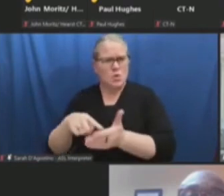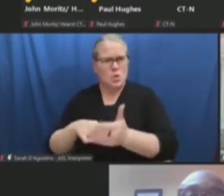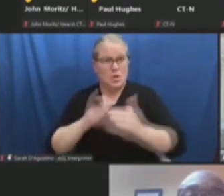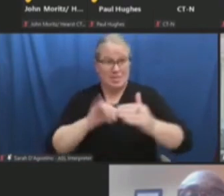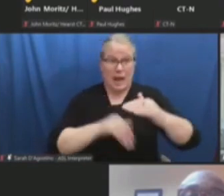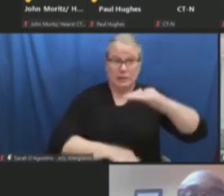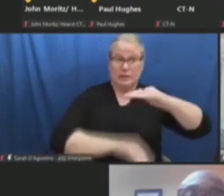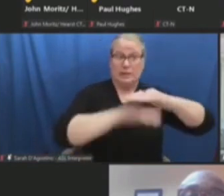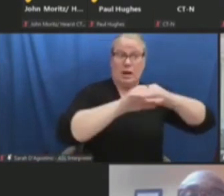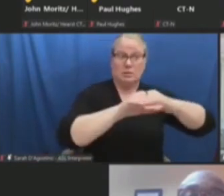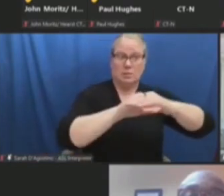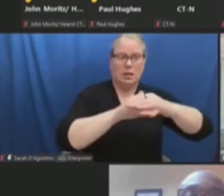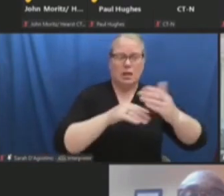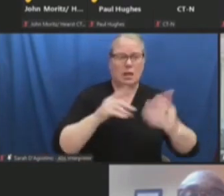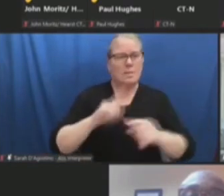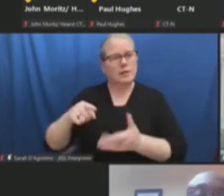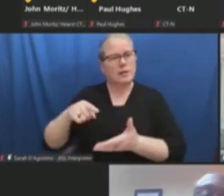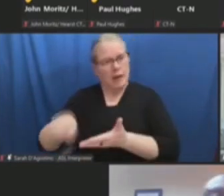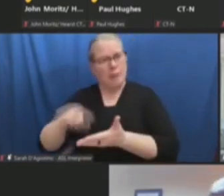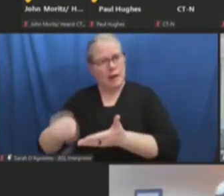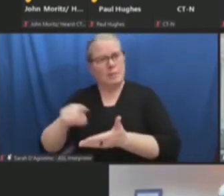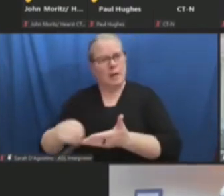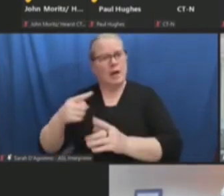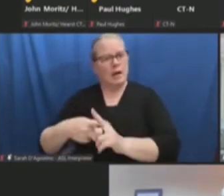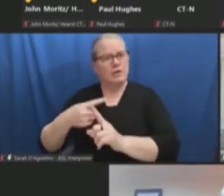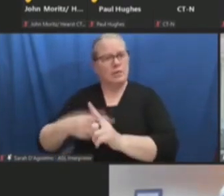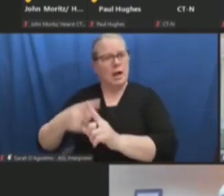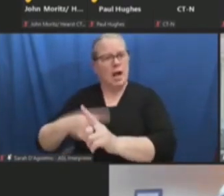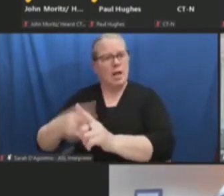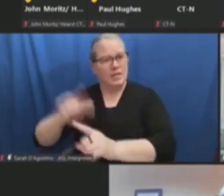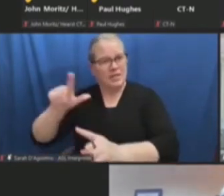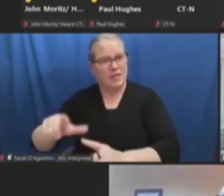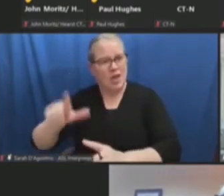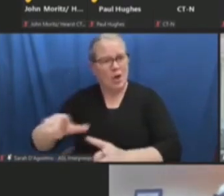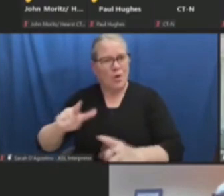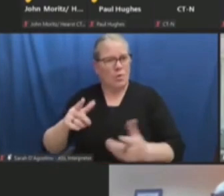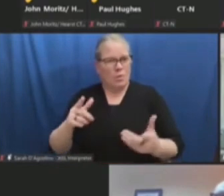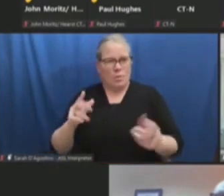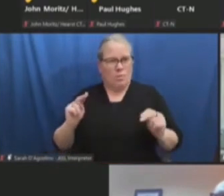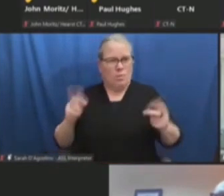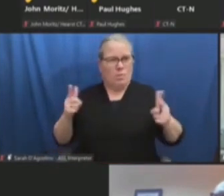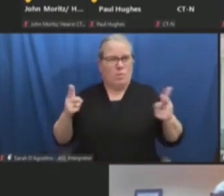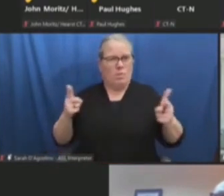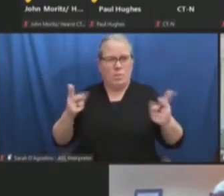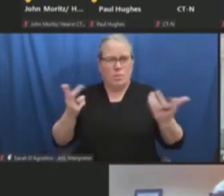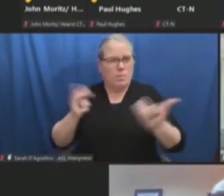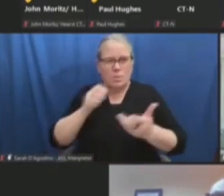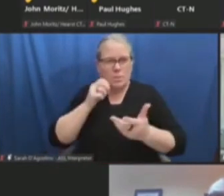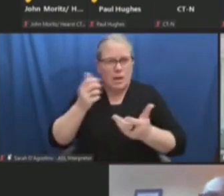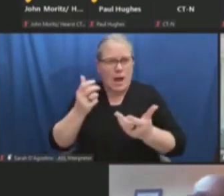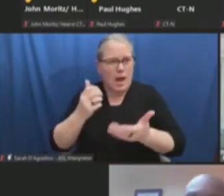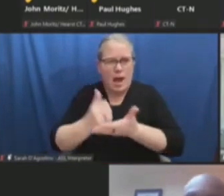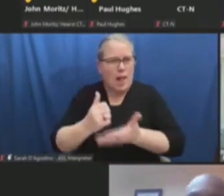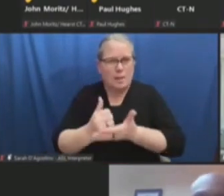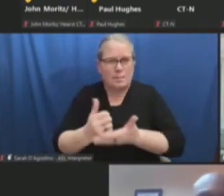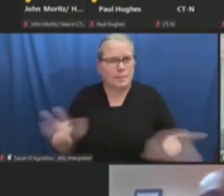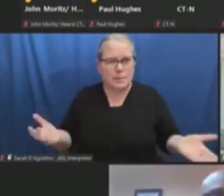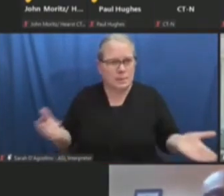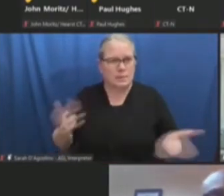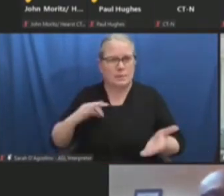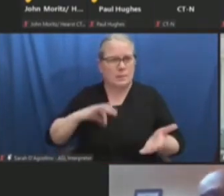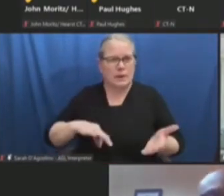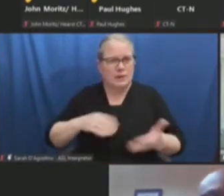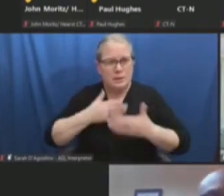deductible, but they're paying for a premium, even if it is low, of what use is that to them? And the second part of the question, and this is probably for